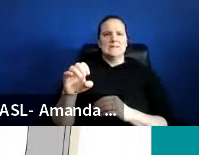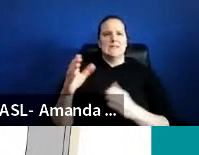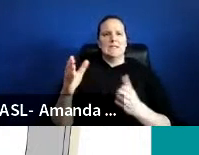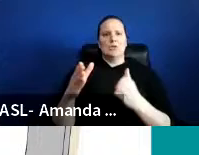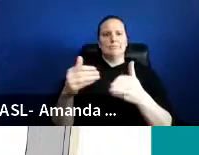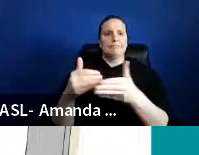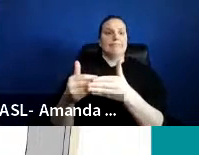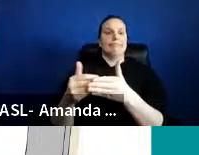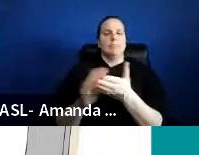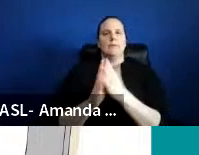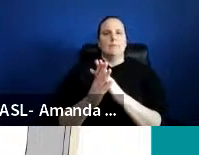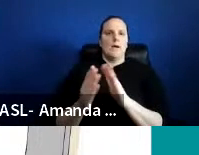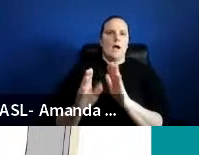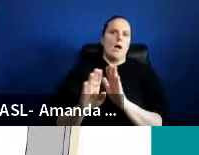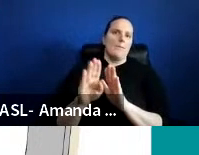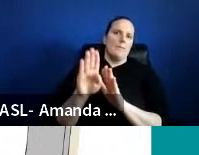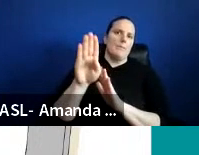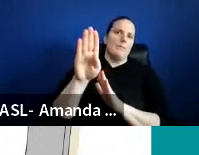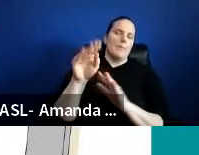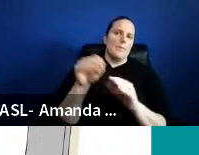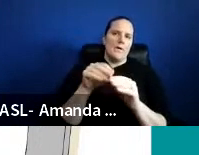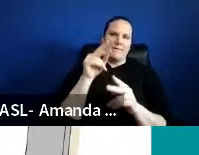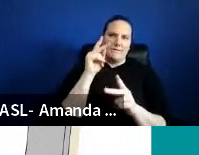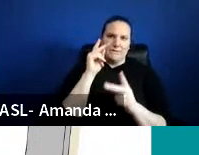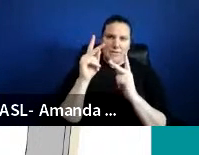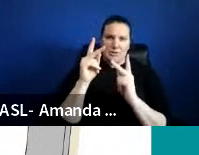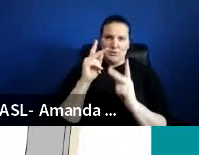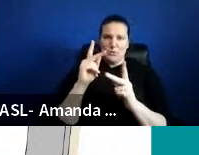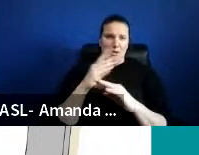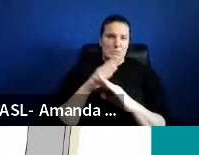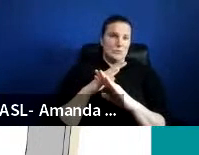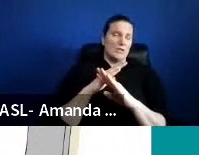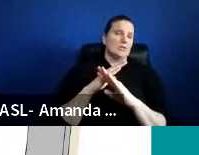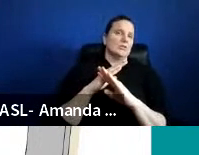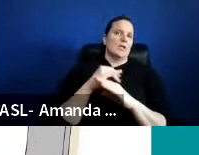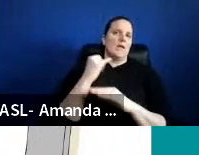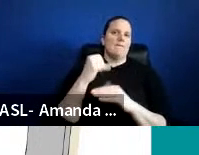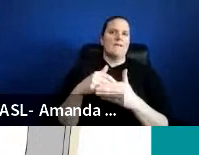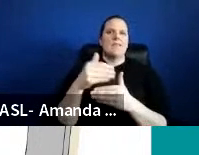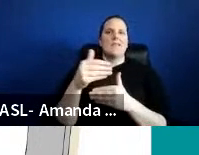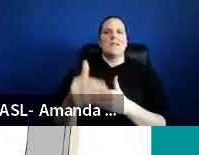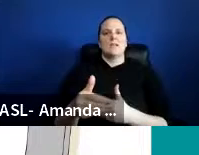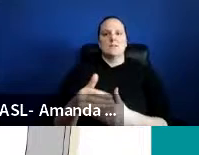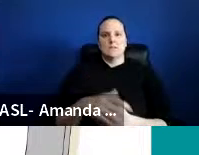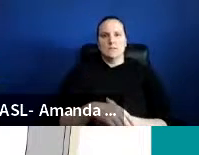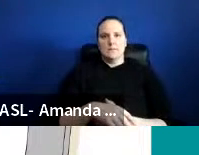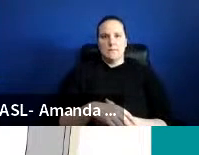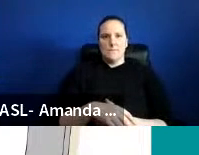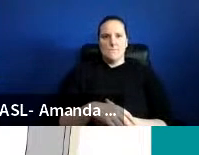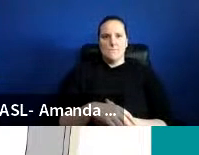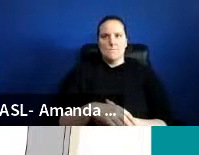it rises up there, it's a little bit more of a visual obstruction. If we go to the next